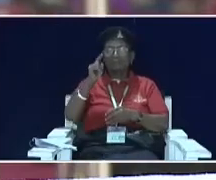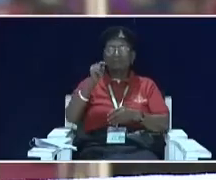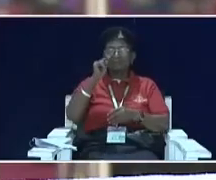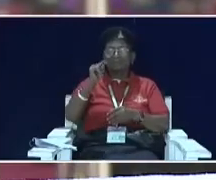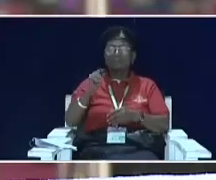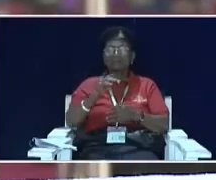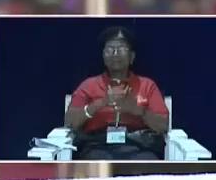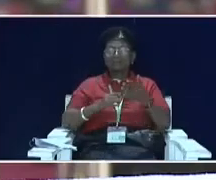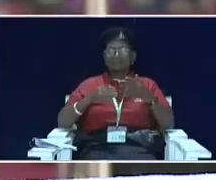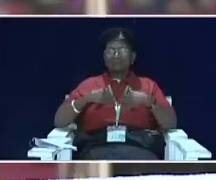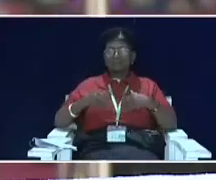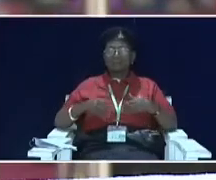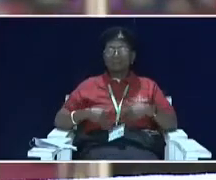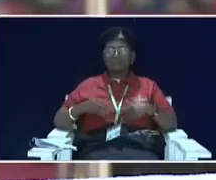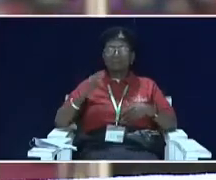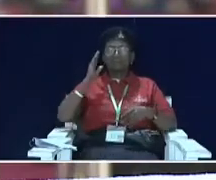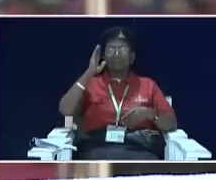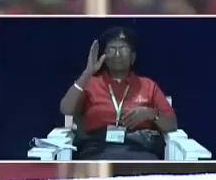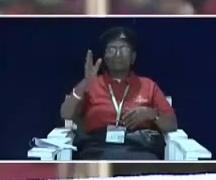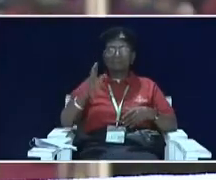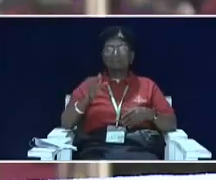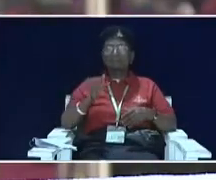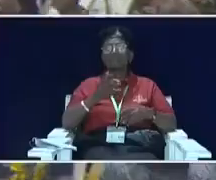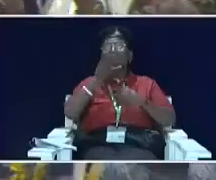is how you are beginning to raise the dead.